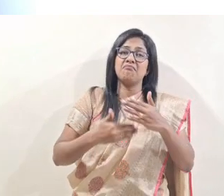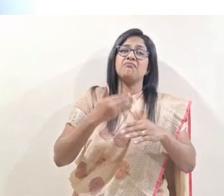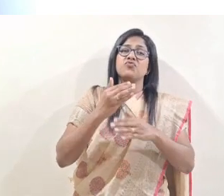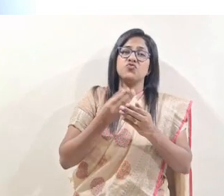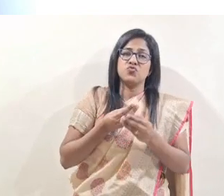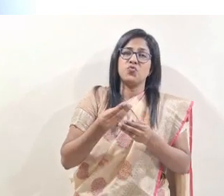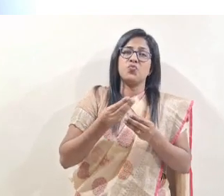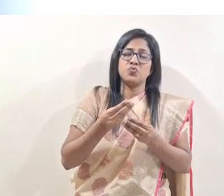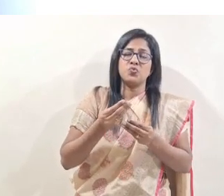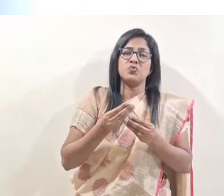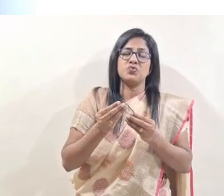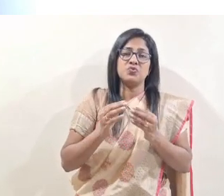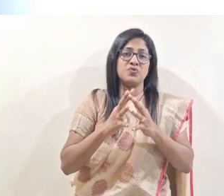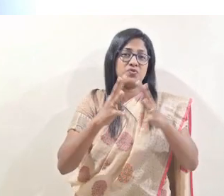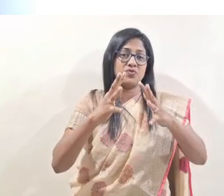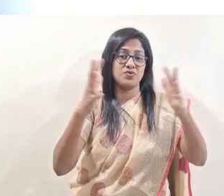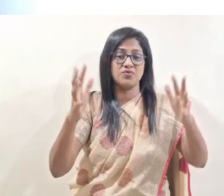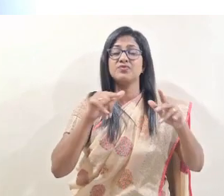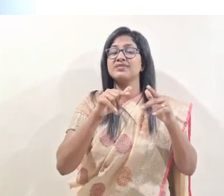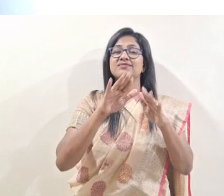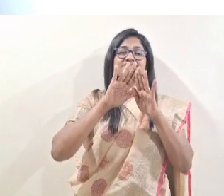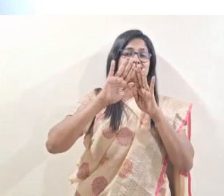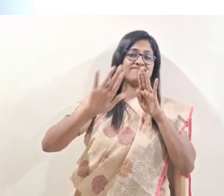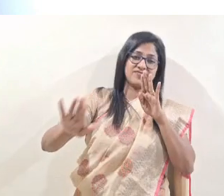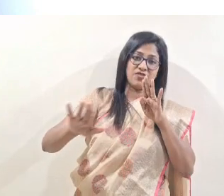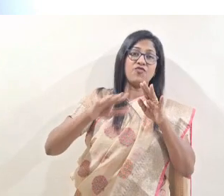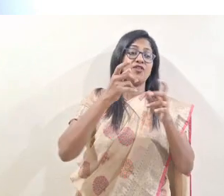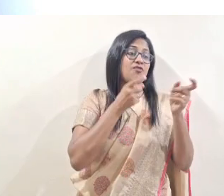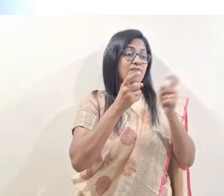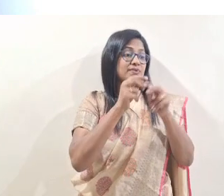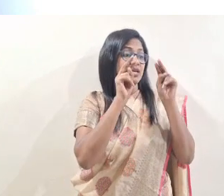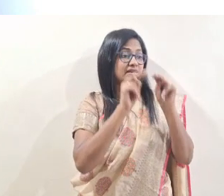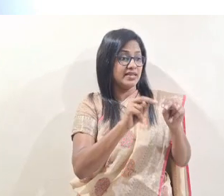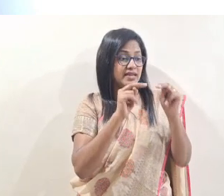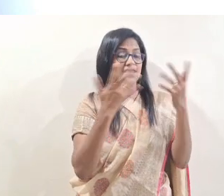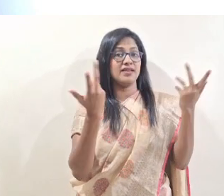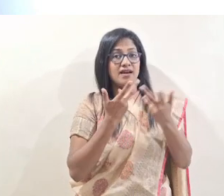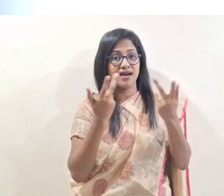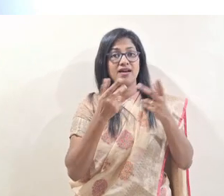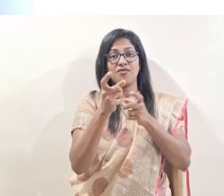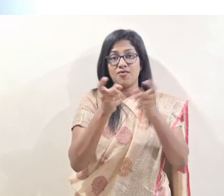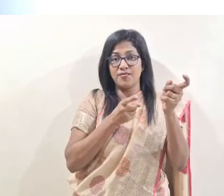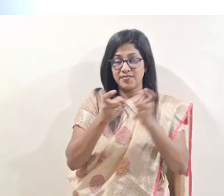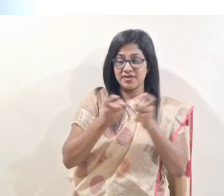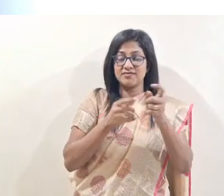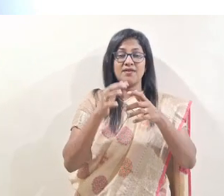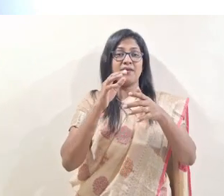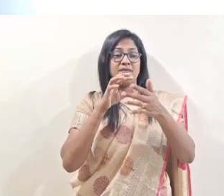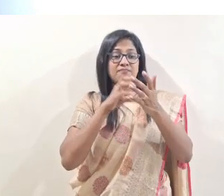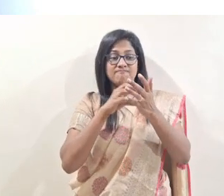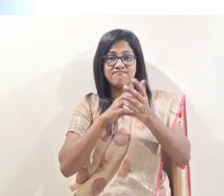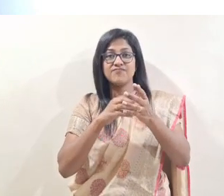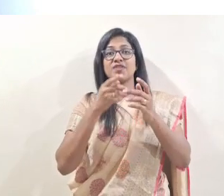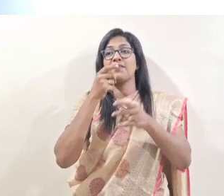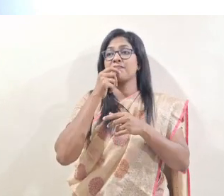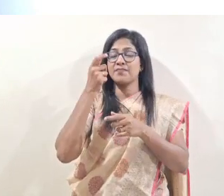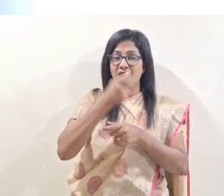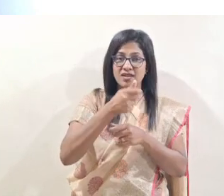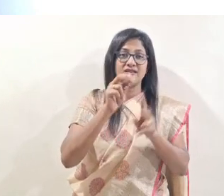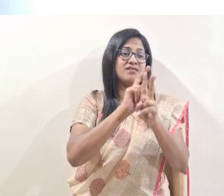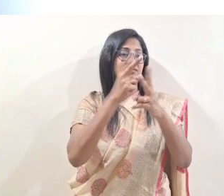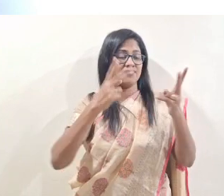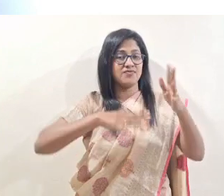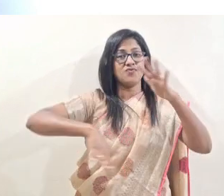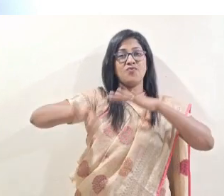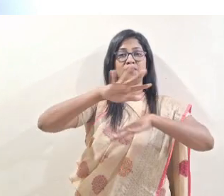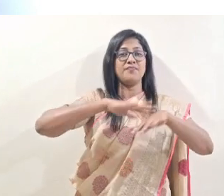This has to be avoided, and operational requirements should be looked at. Operational, maintenance planning, abnormal scenarios, all this must